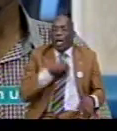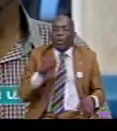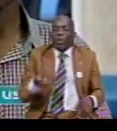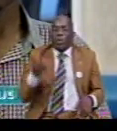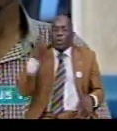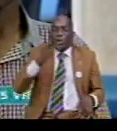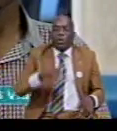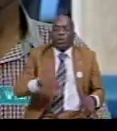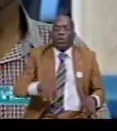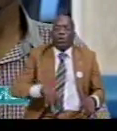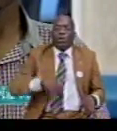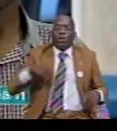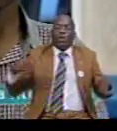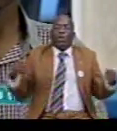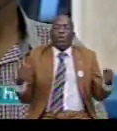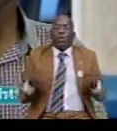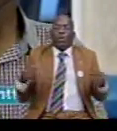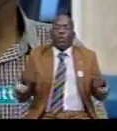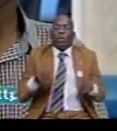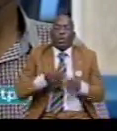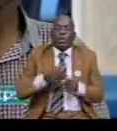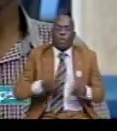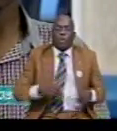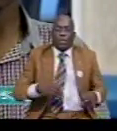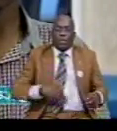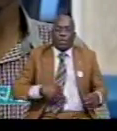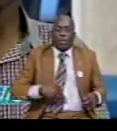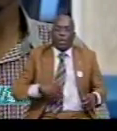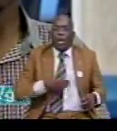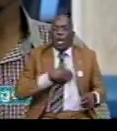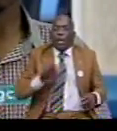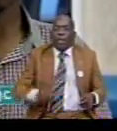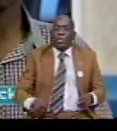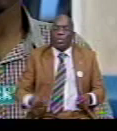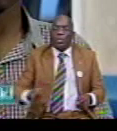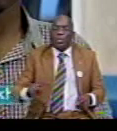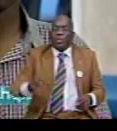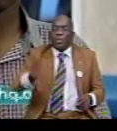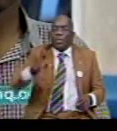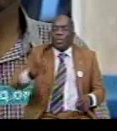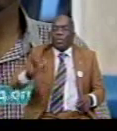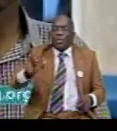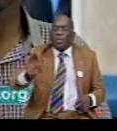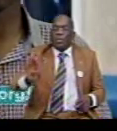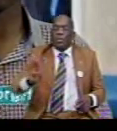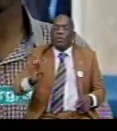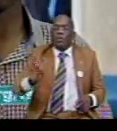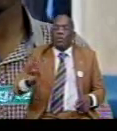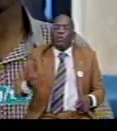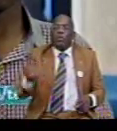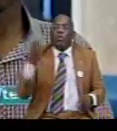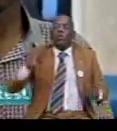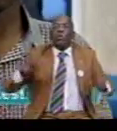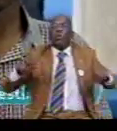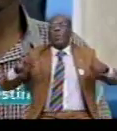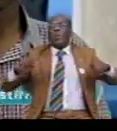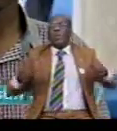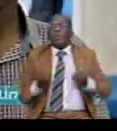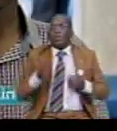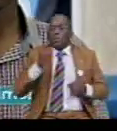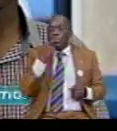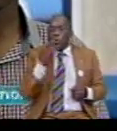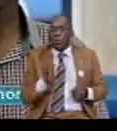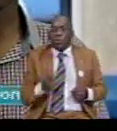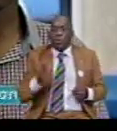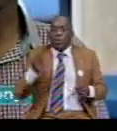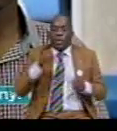lower abdomen. My ribs were very painful. I don't know where that was coming from. In the